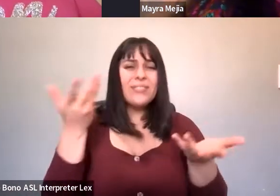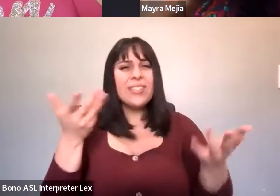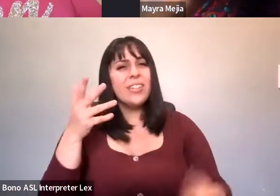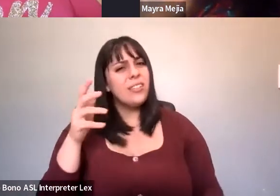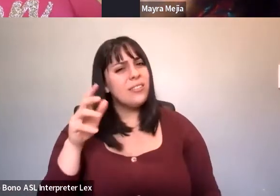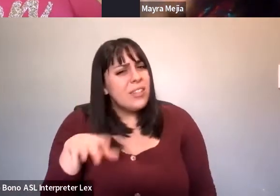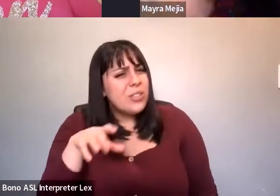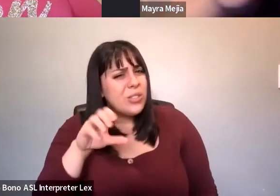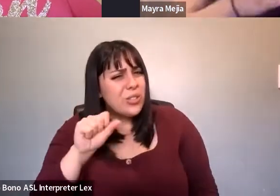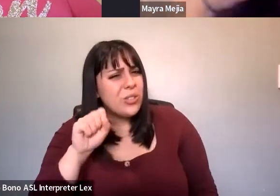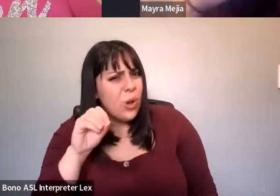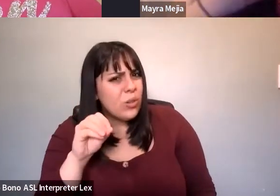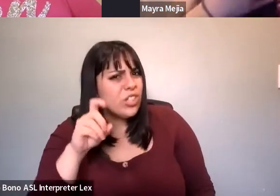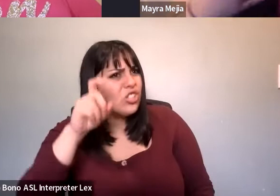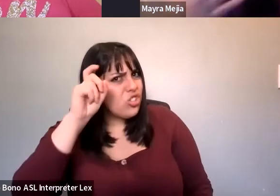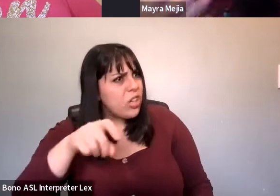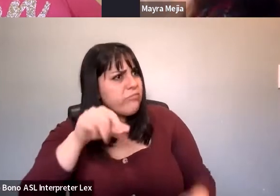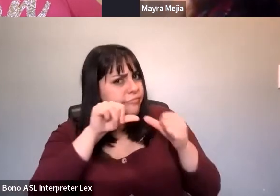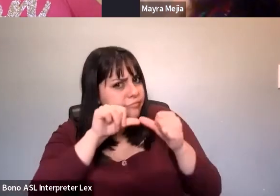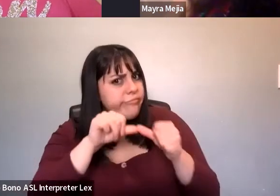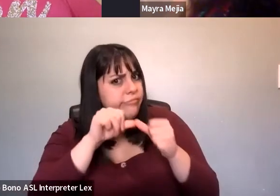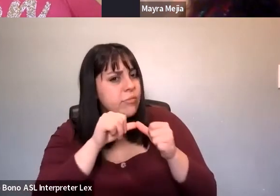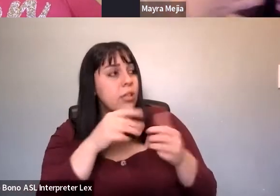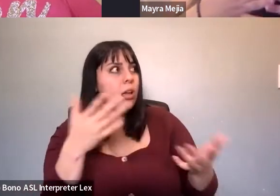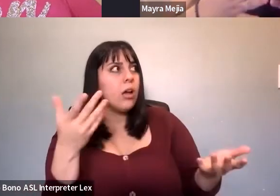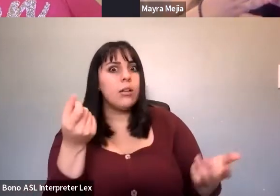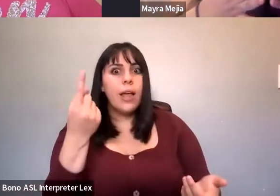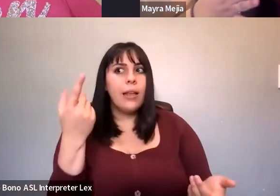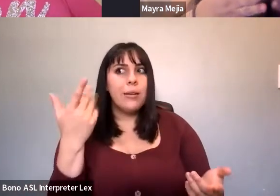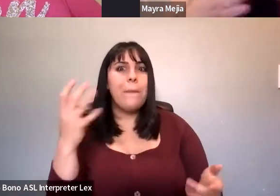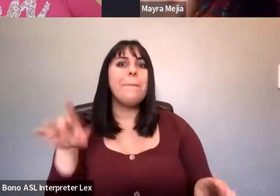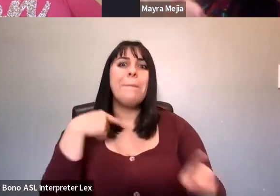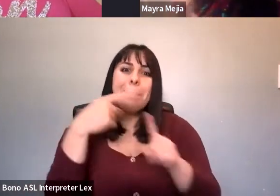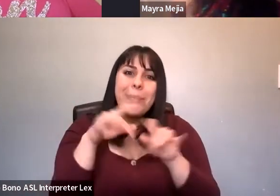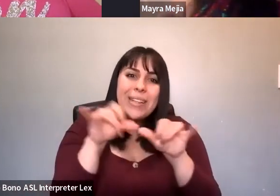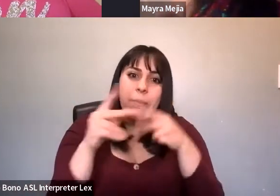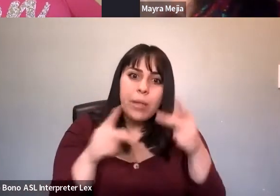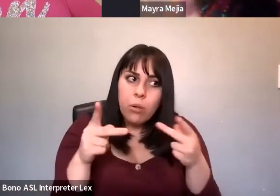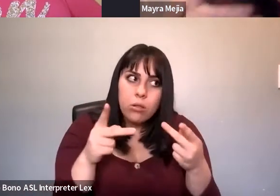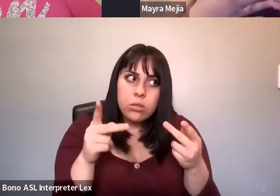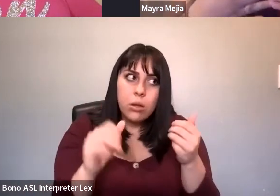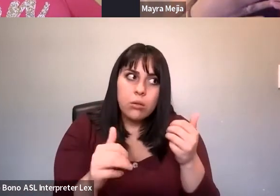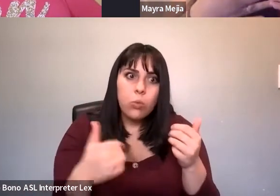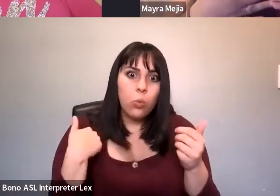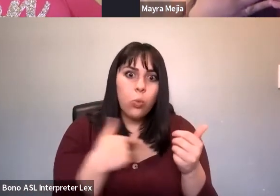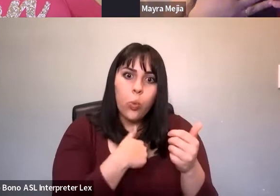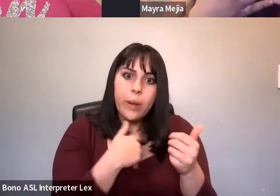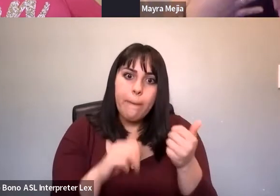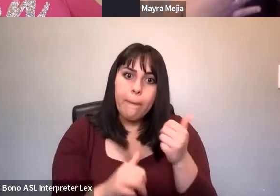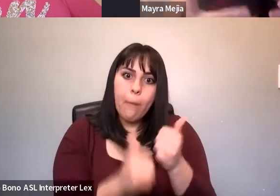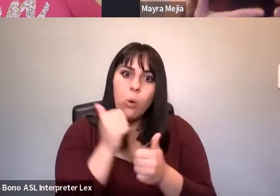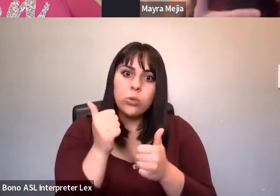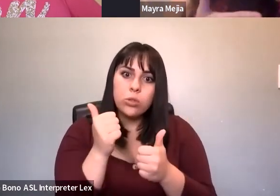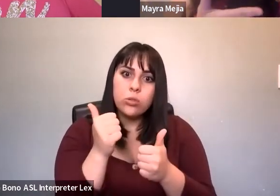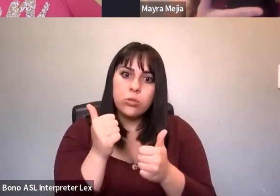it shouldn't be that way. It should be consistent. We are the majority. Plus size people are the majority here. So why aren't we given the